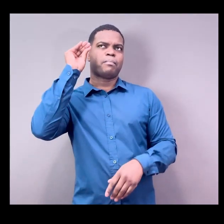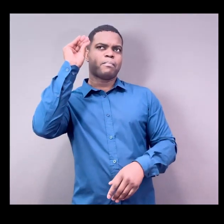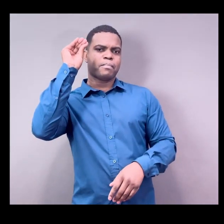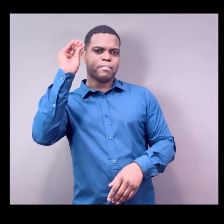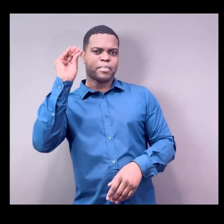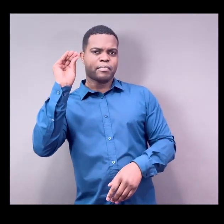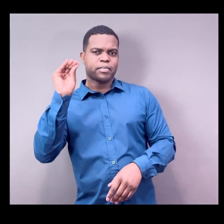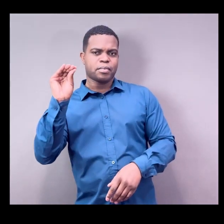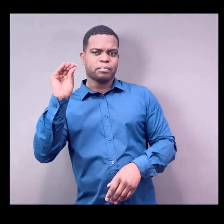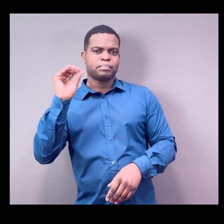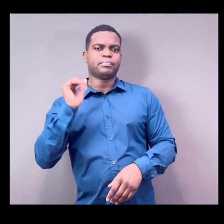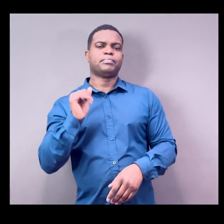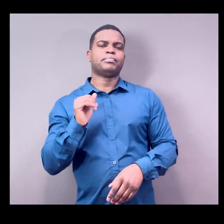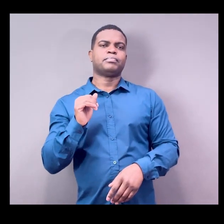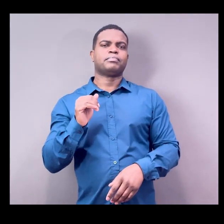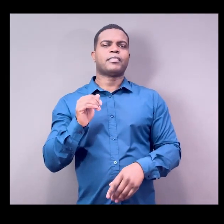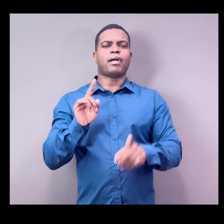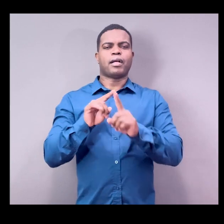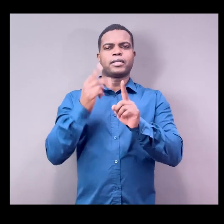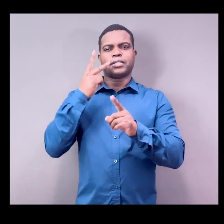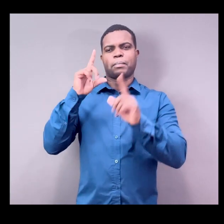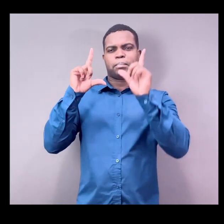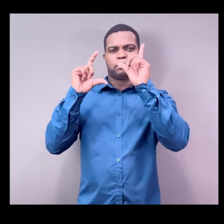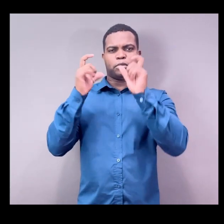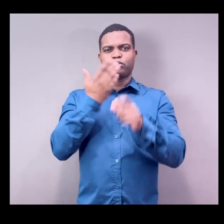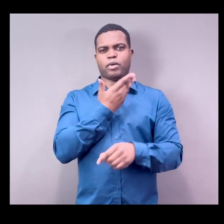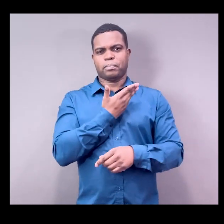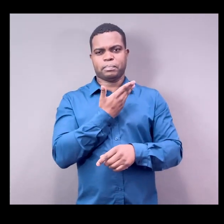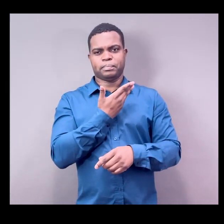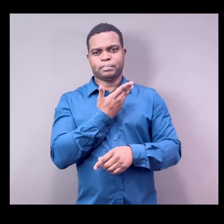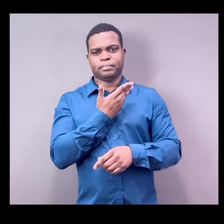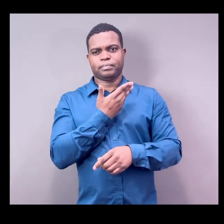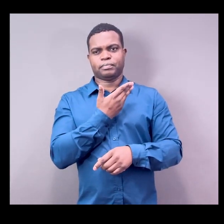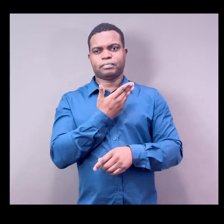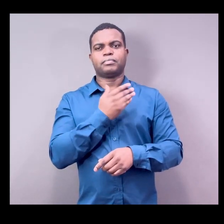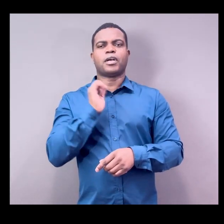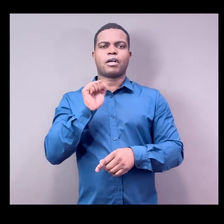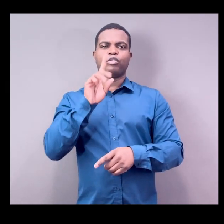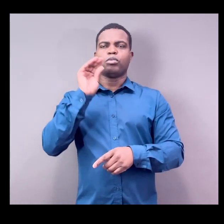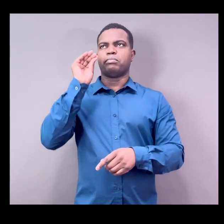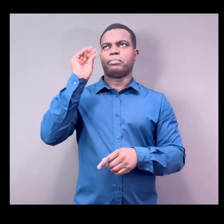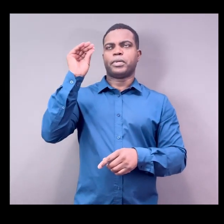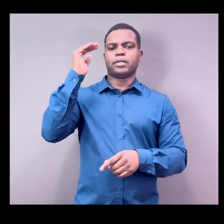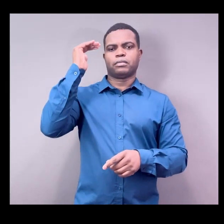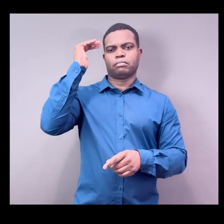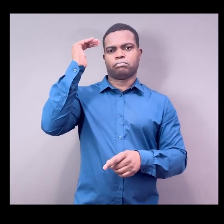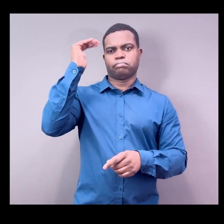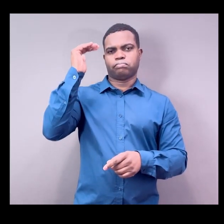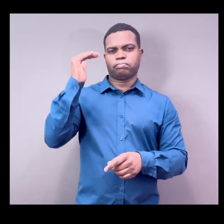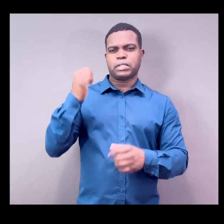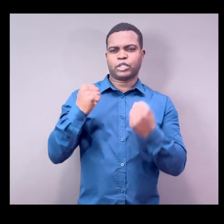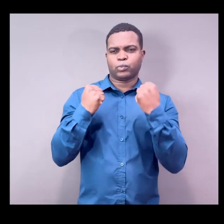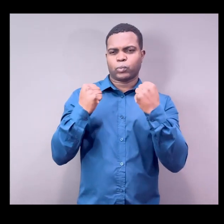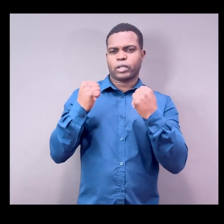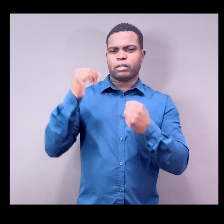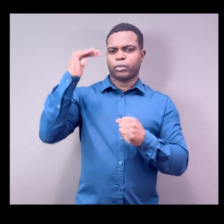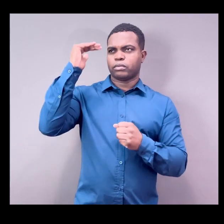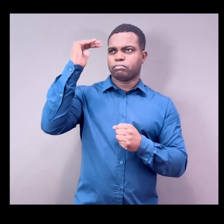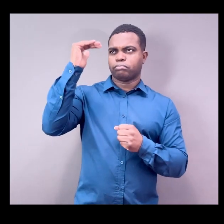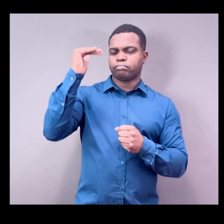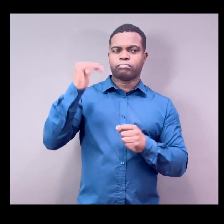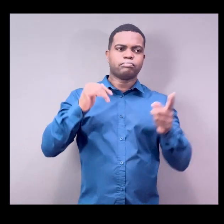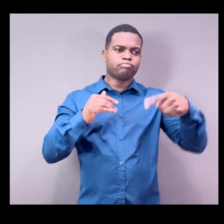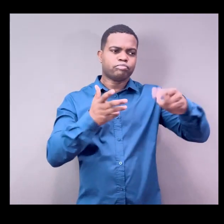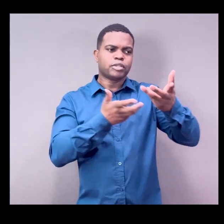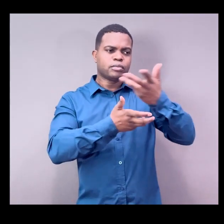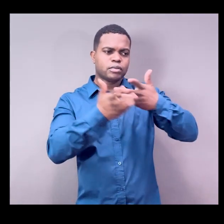write where your strength is, just like the picture you are seeing here. So you need to start listing